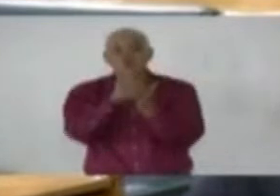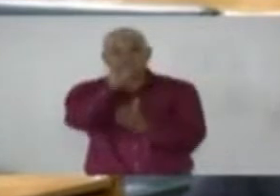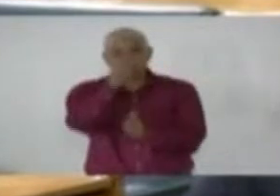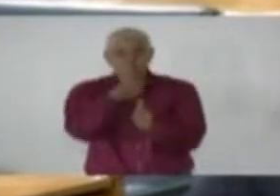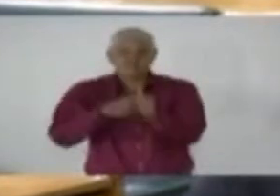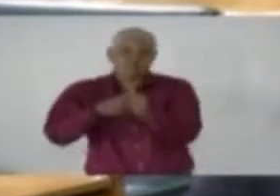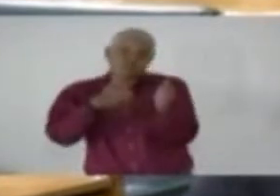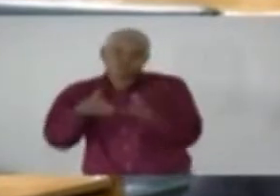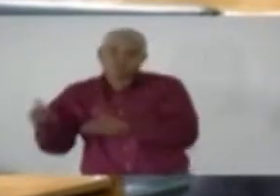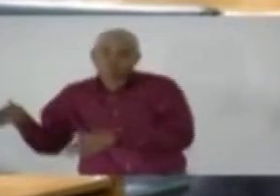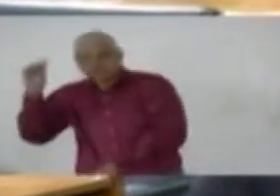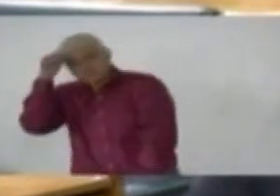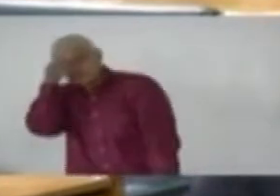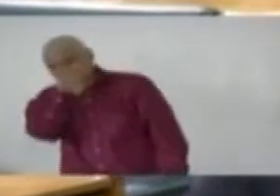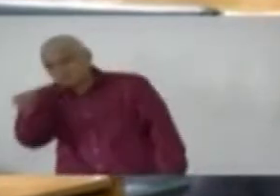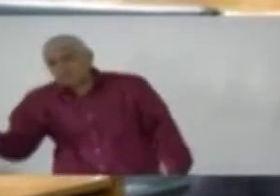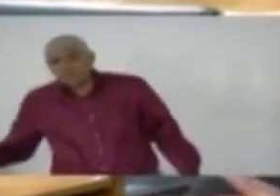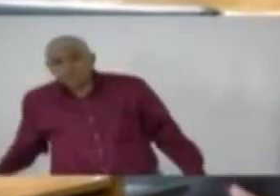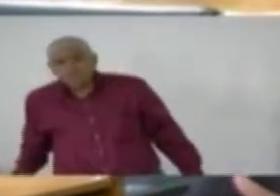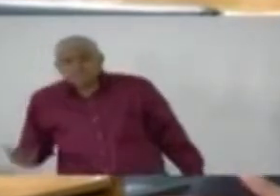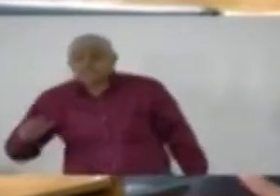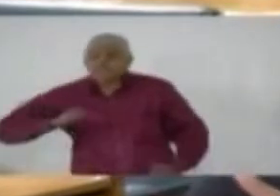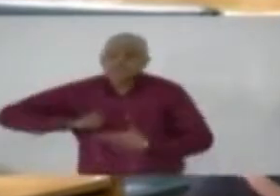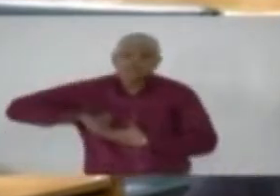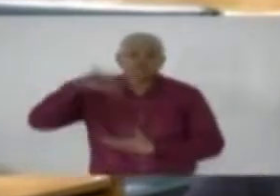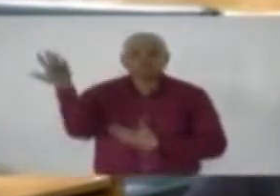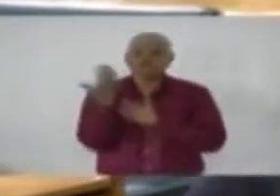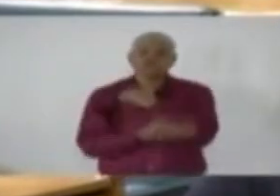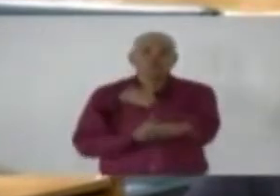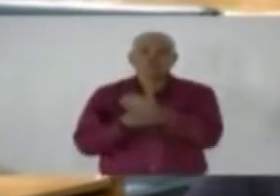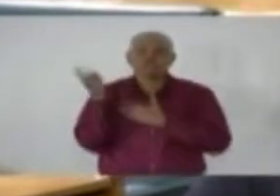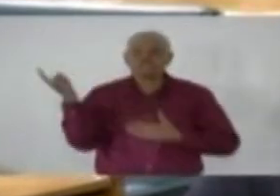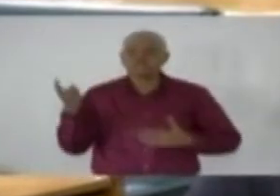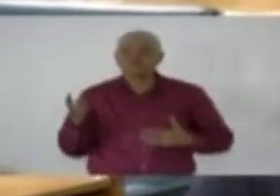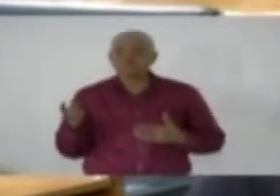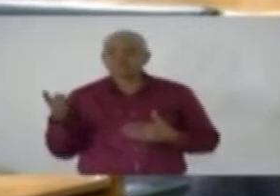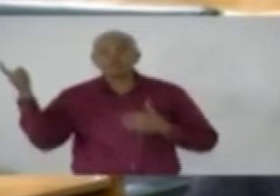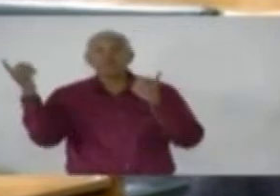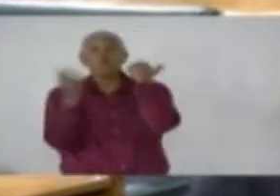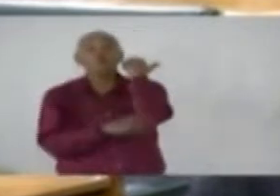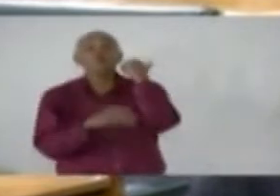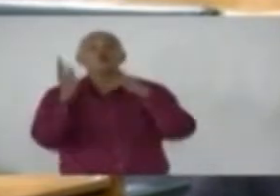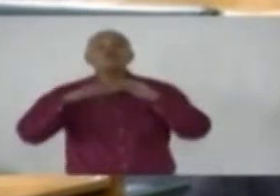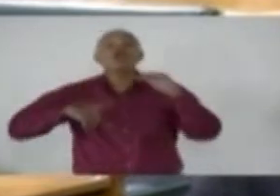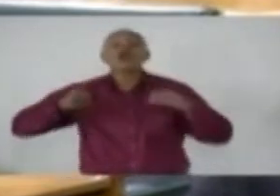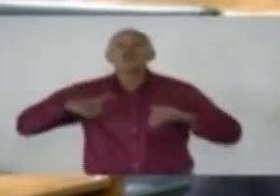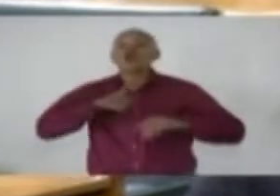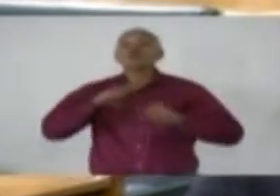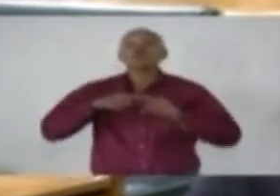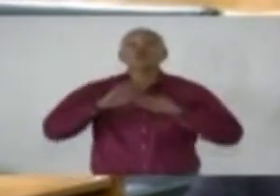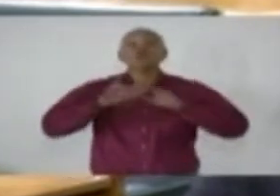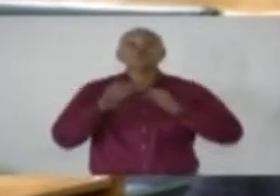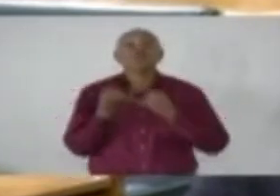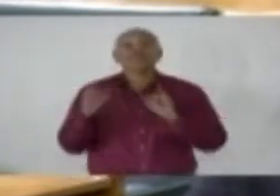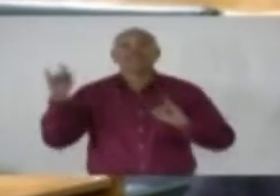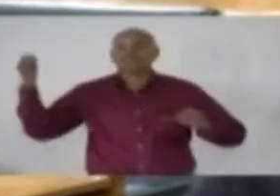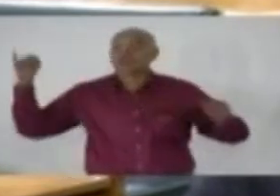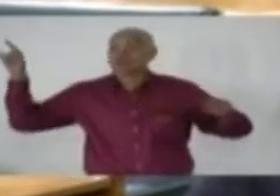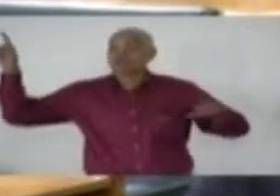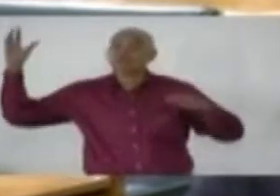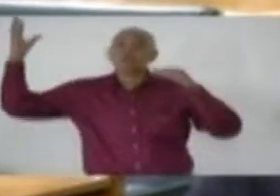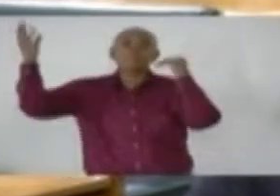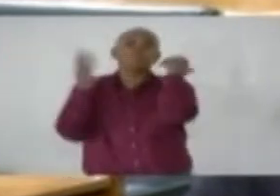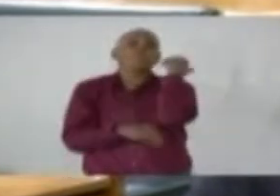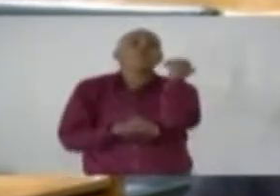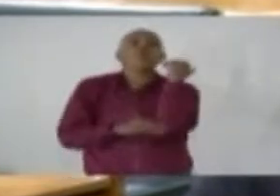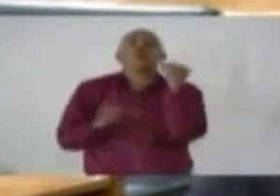US dollars. That's a rich country. They were poorer than us when we became independent and when they became independent. And